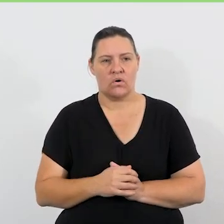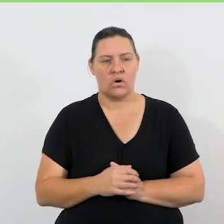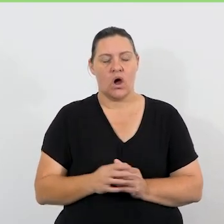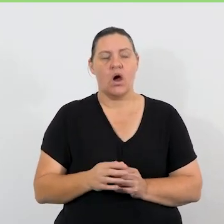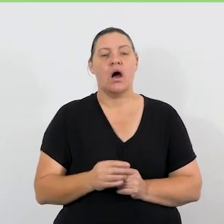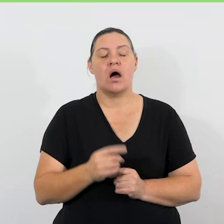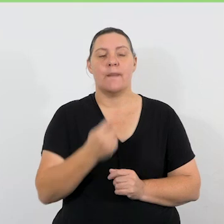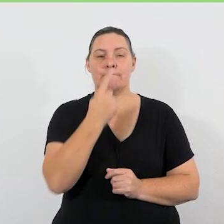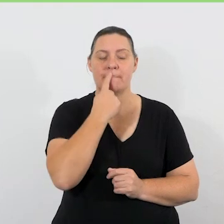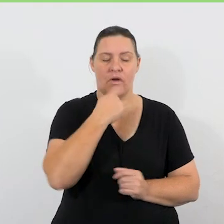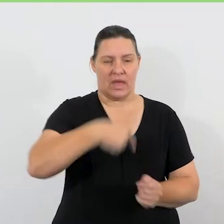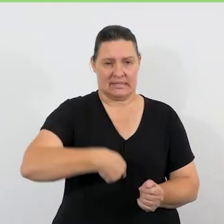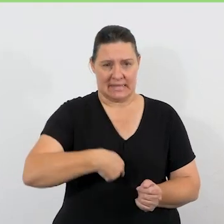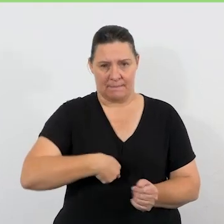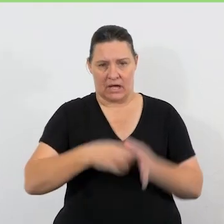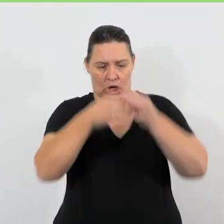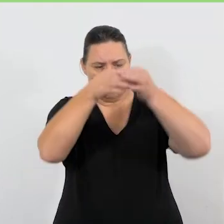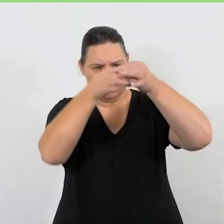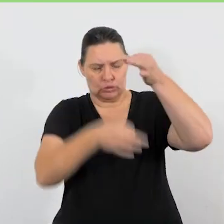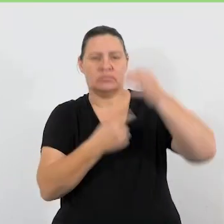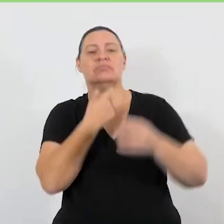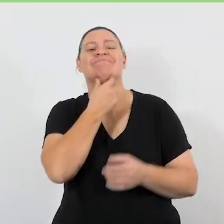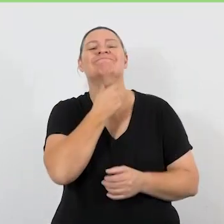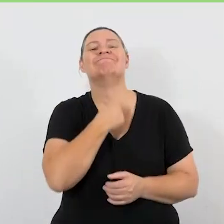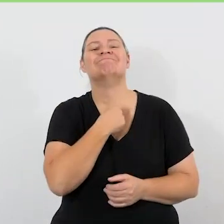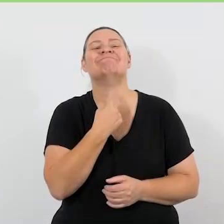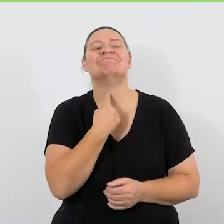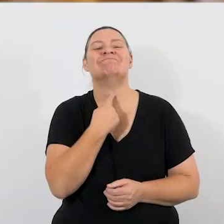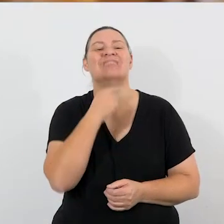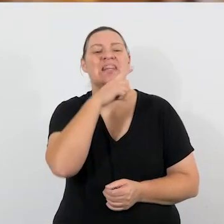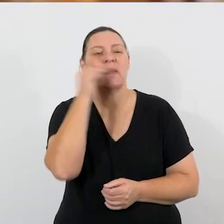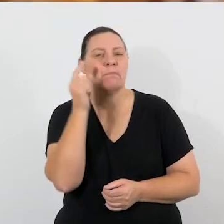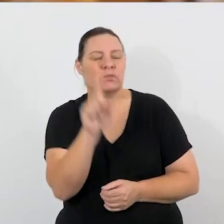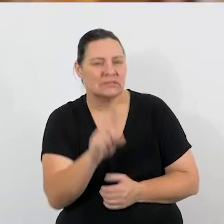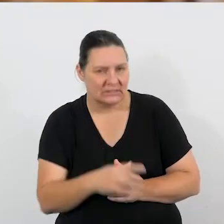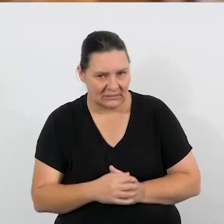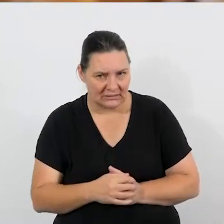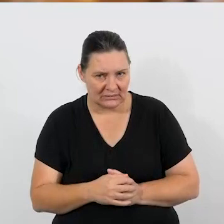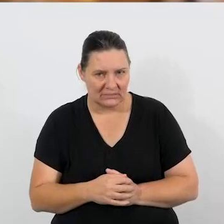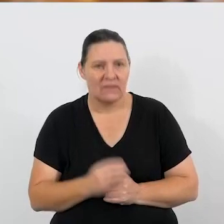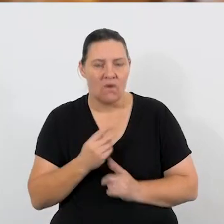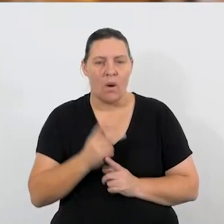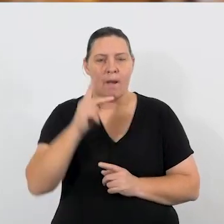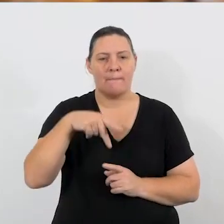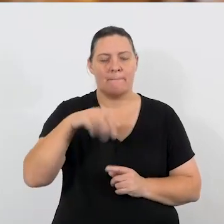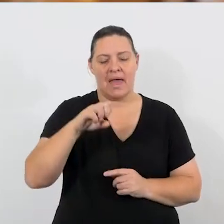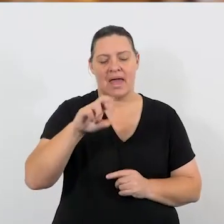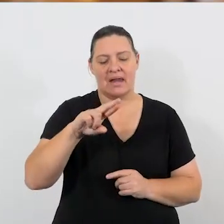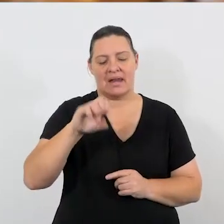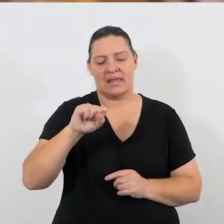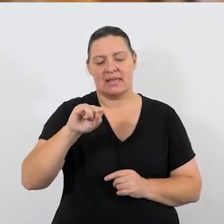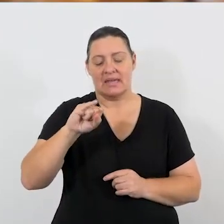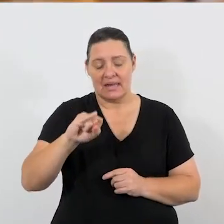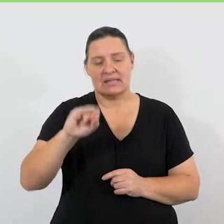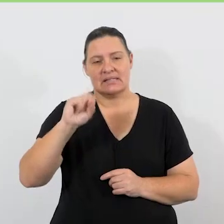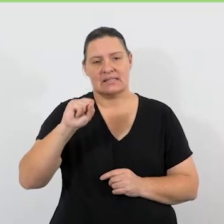the tube that connects the mouth to the stomach, the one that undergoes the process of peristalsis. That